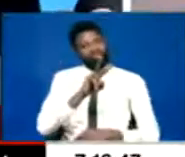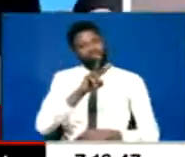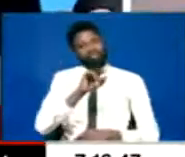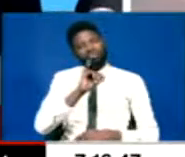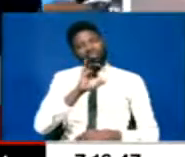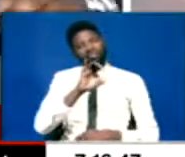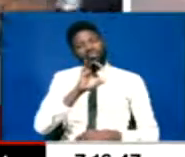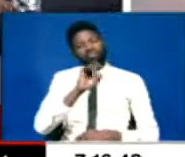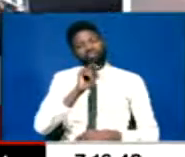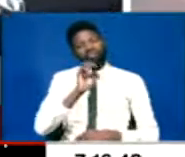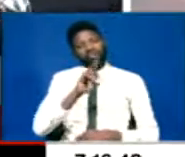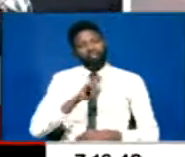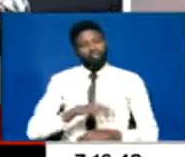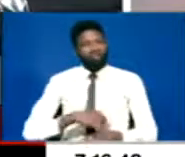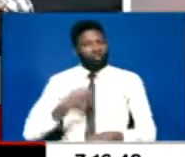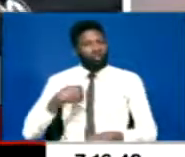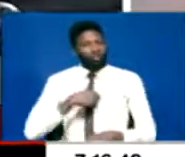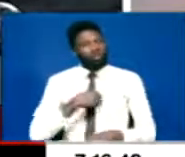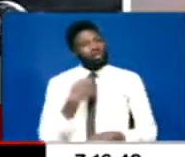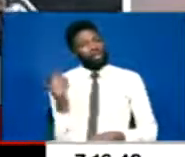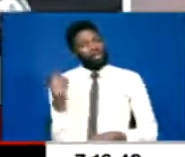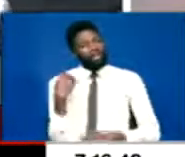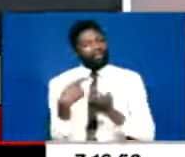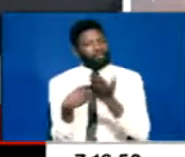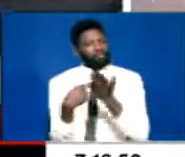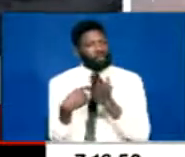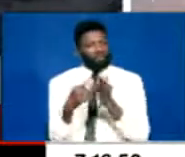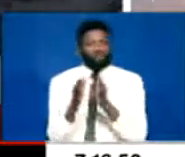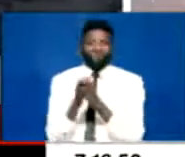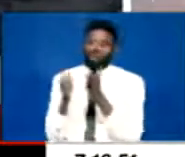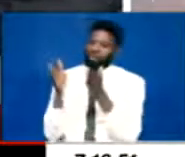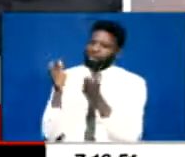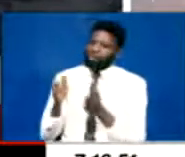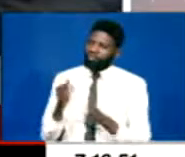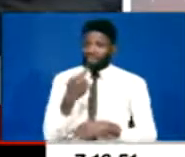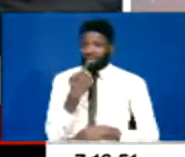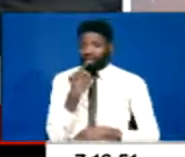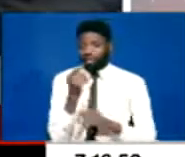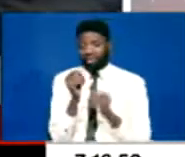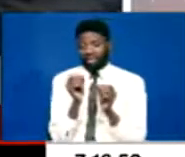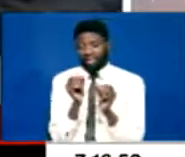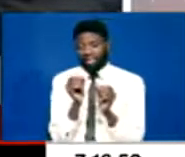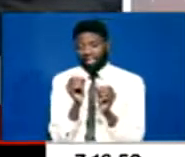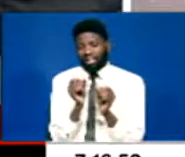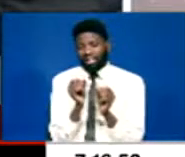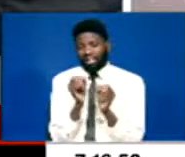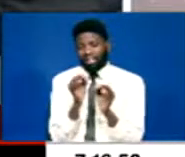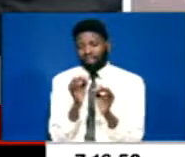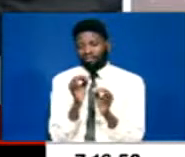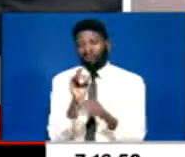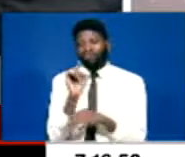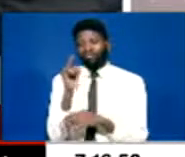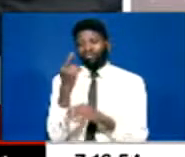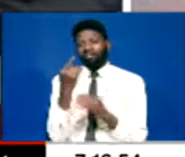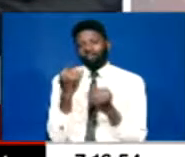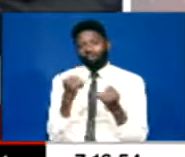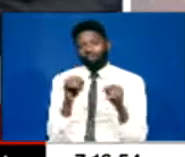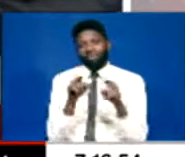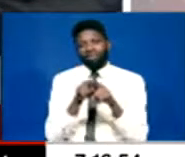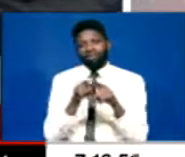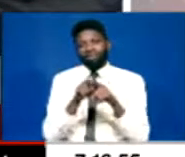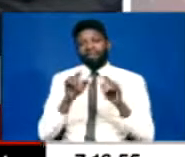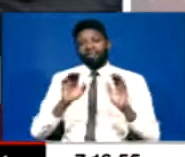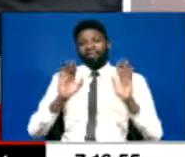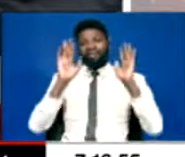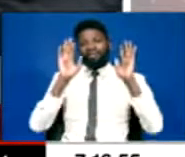We were just having a conversation the other day with someone and said that if you try once and you give up, then what would you talk about